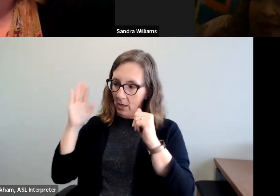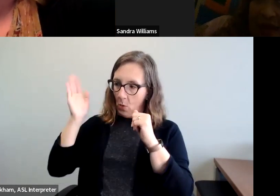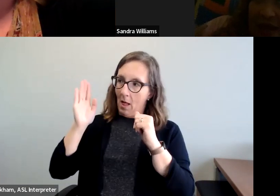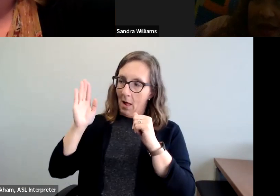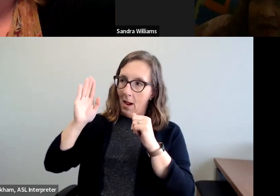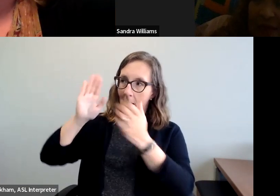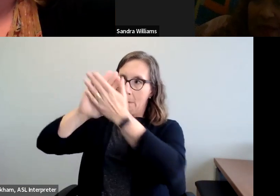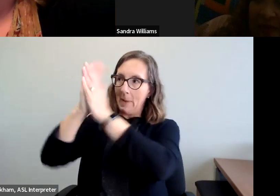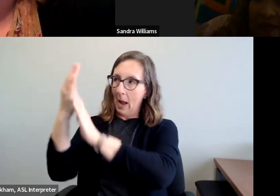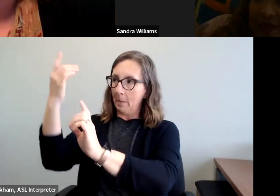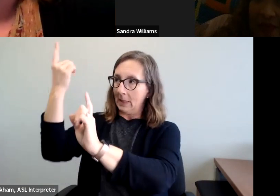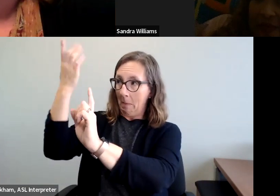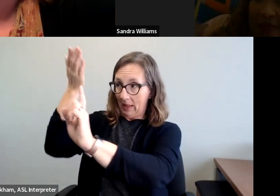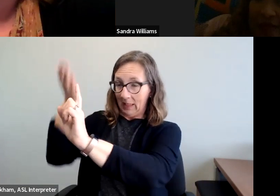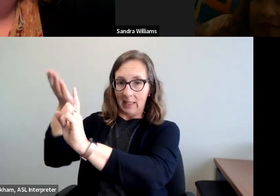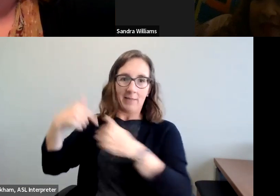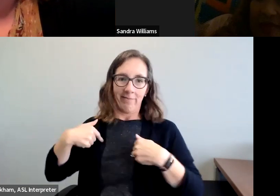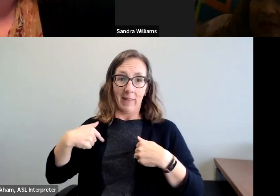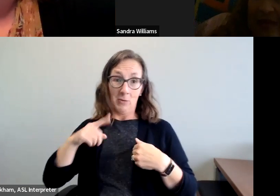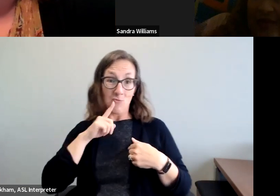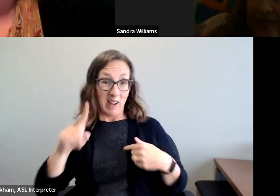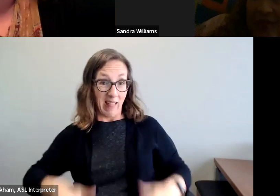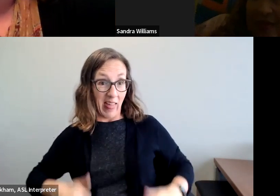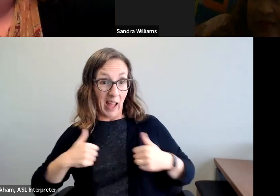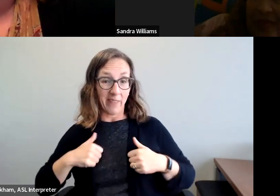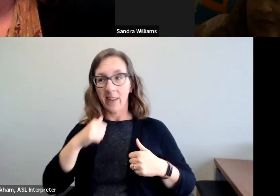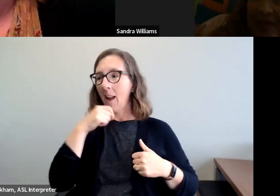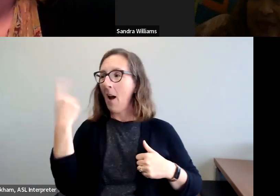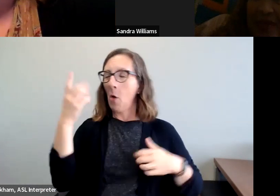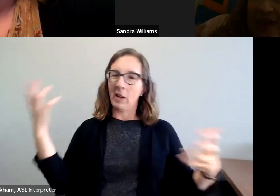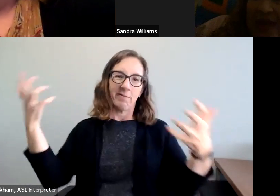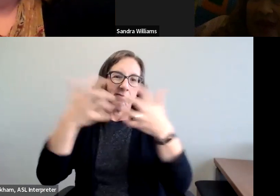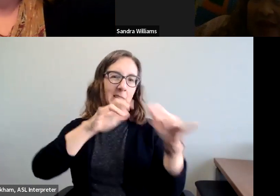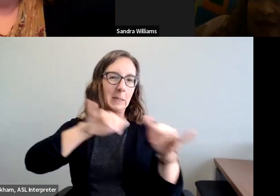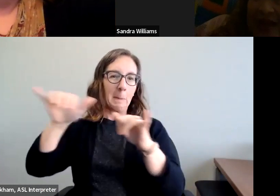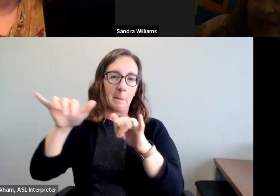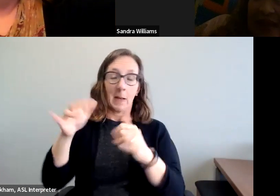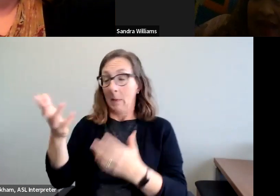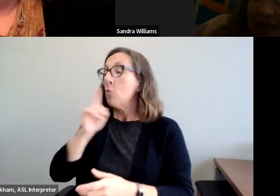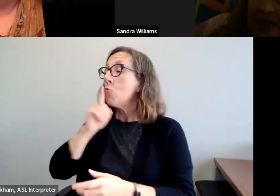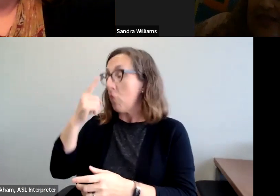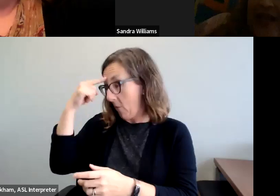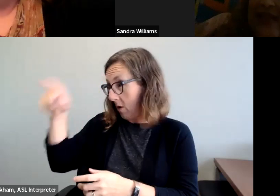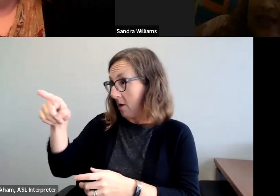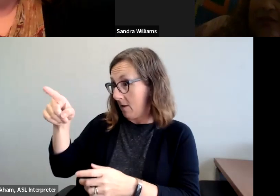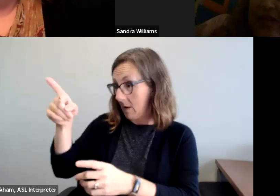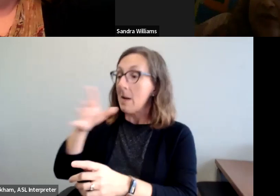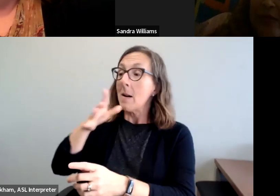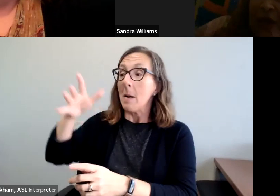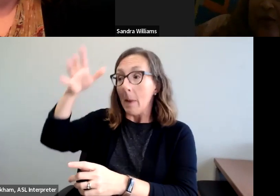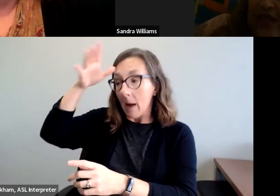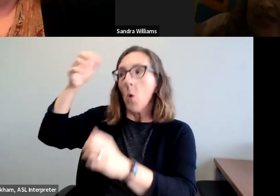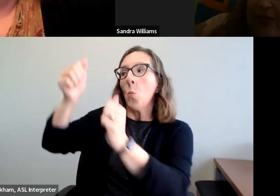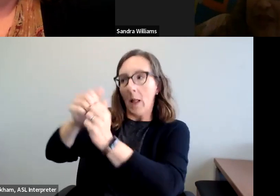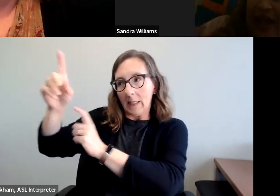it sounds like that's true for parents with disabilities and parents who don't have disabilities. It is. And I think when you're